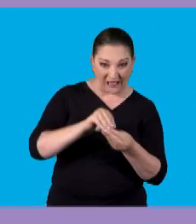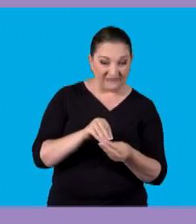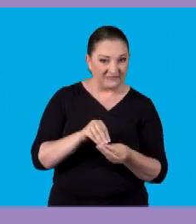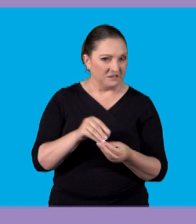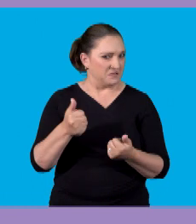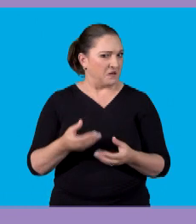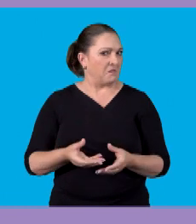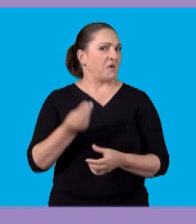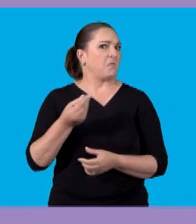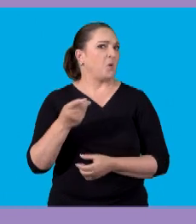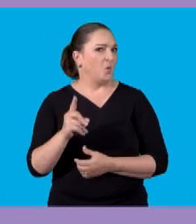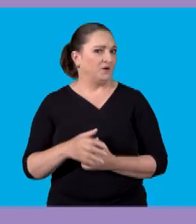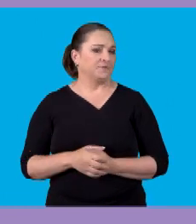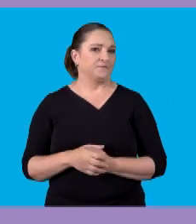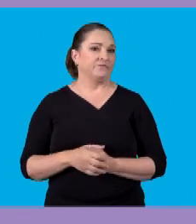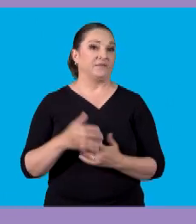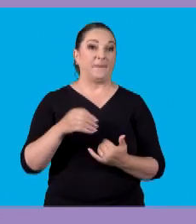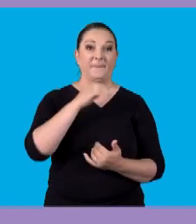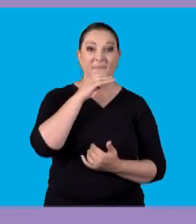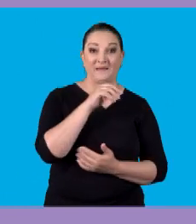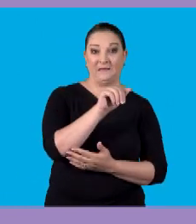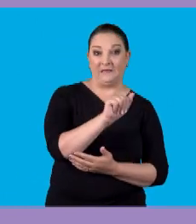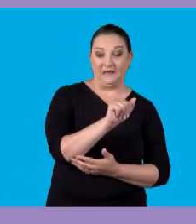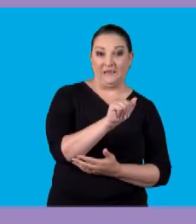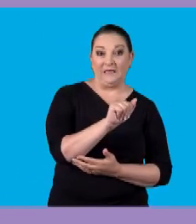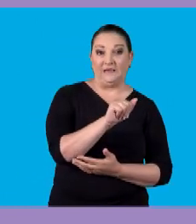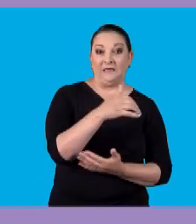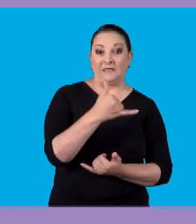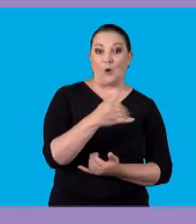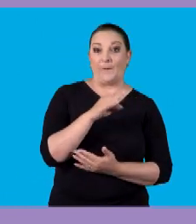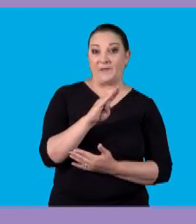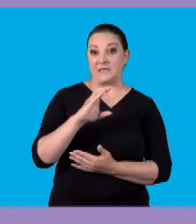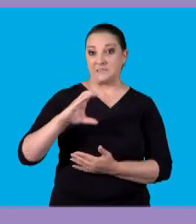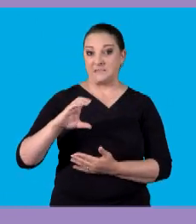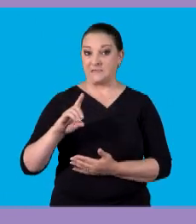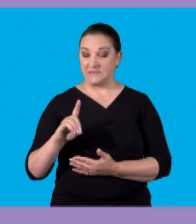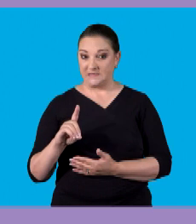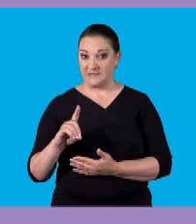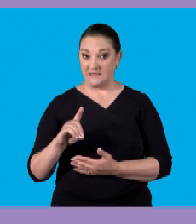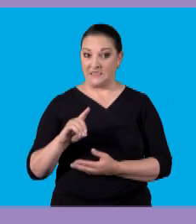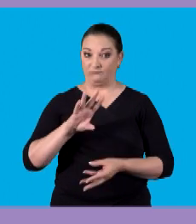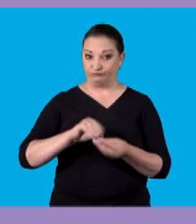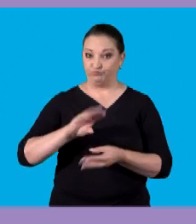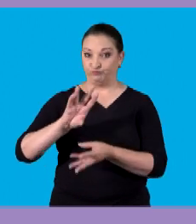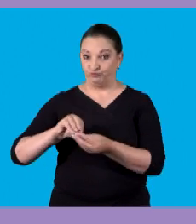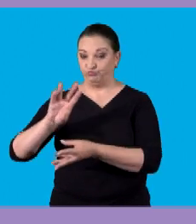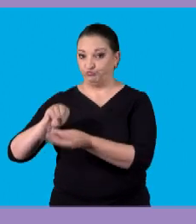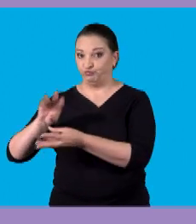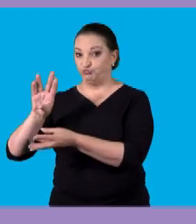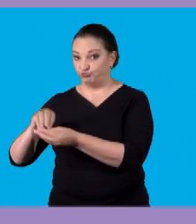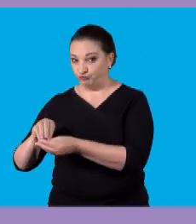A, we add it with angle B, and we add it with angle C, and we add that with angle